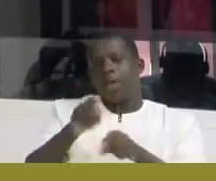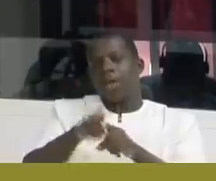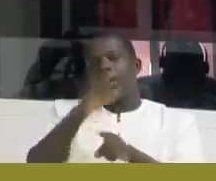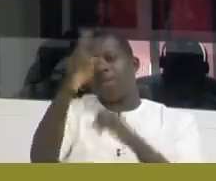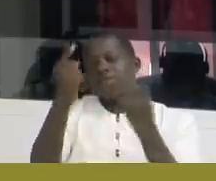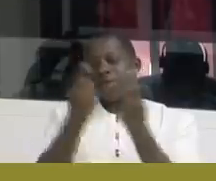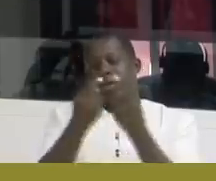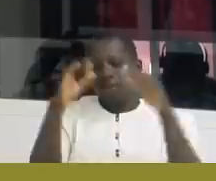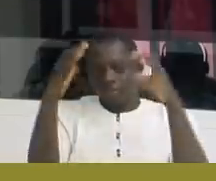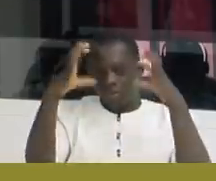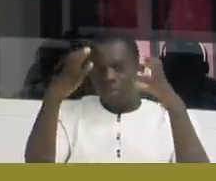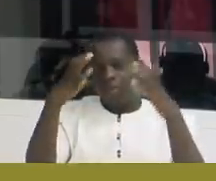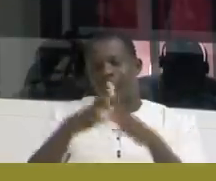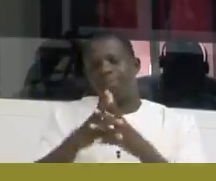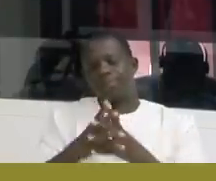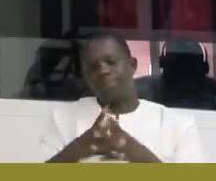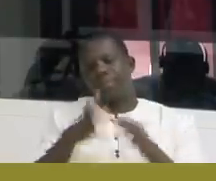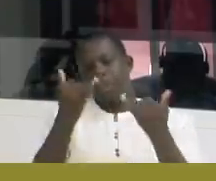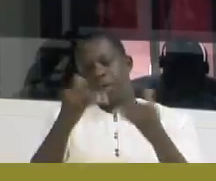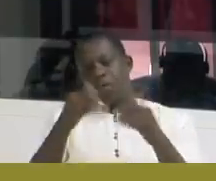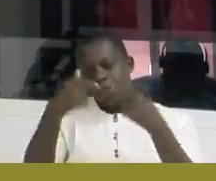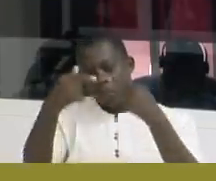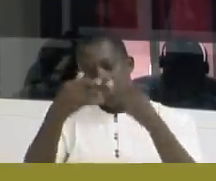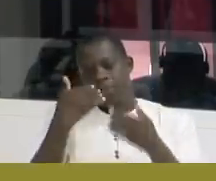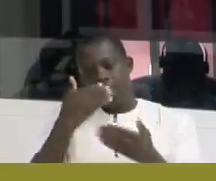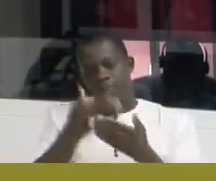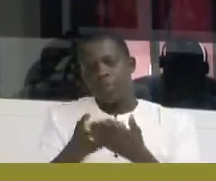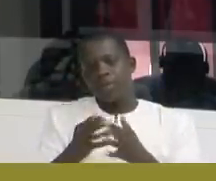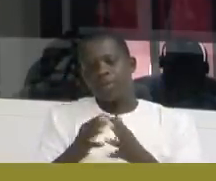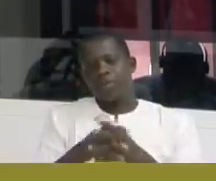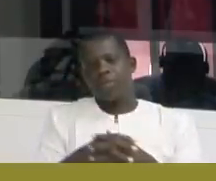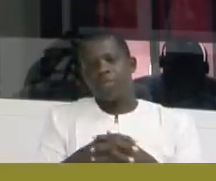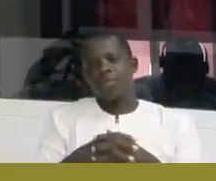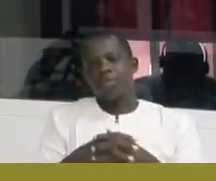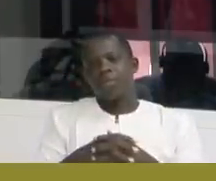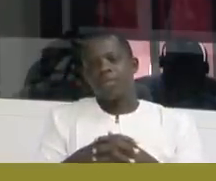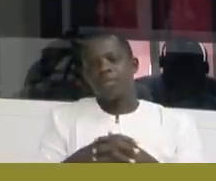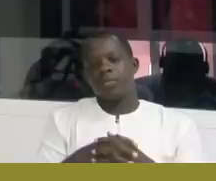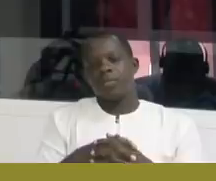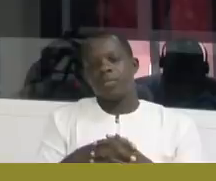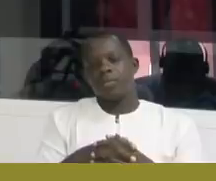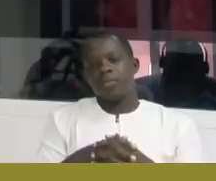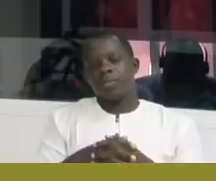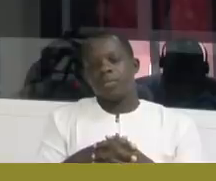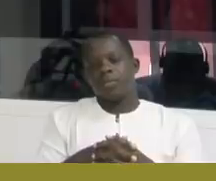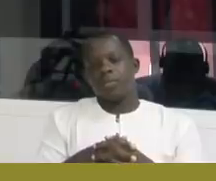rift. Proceed, please. So, with regarding him and